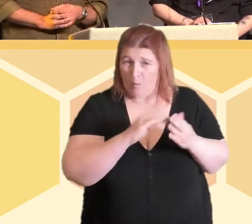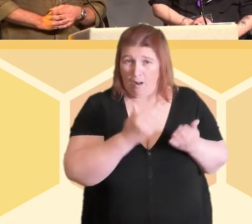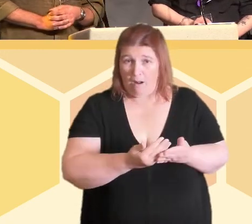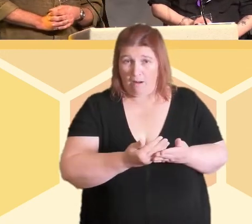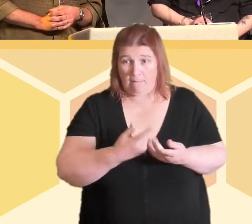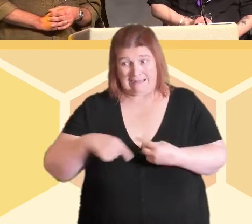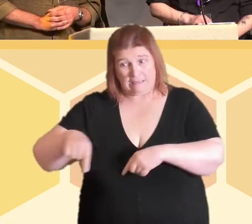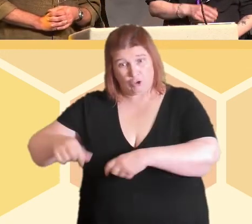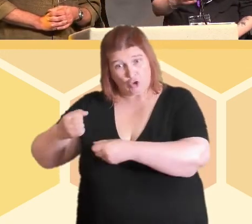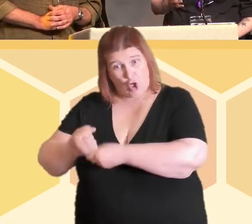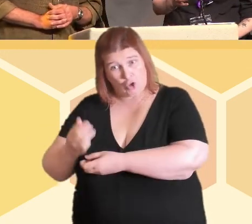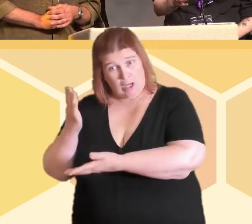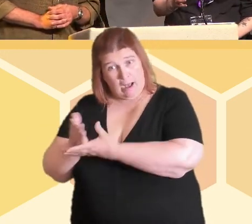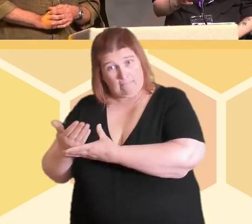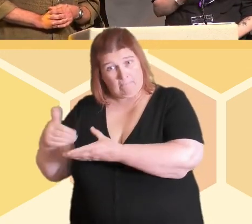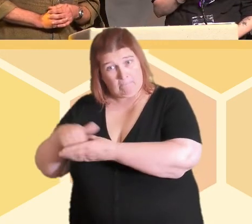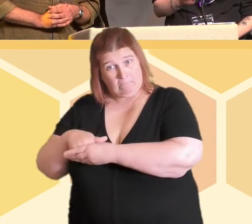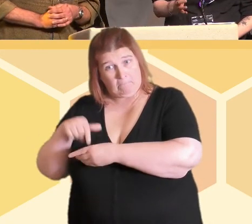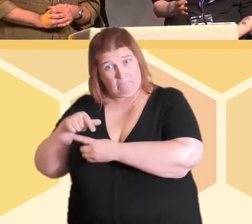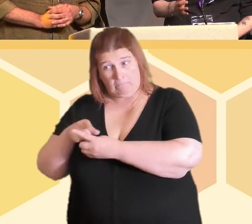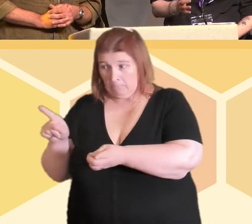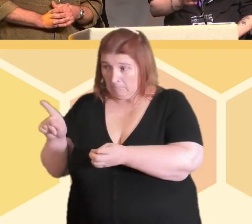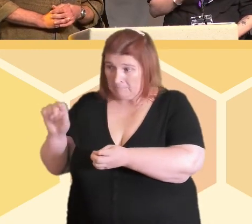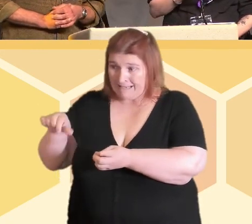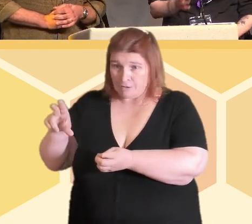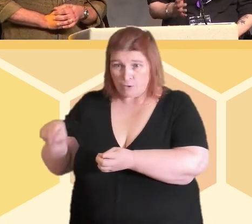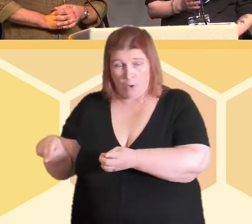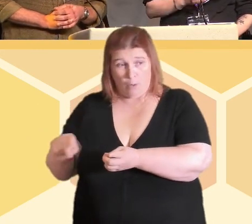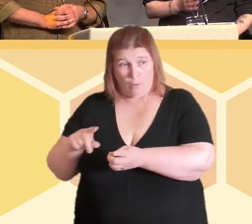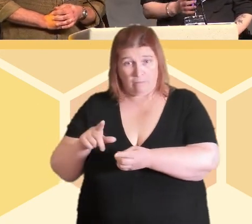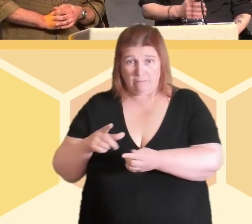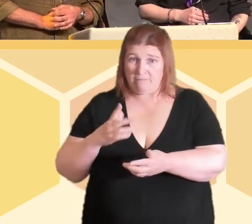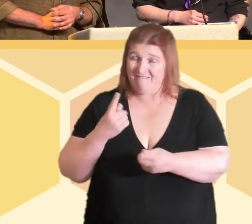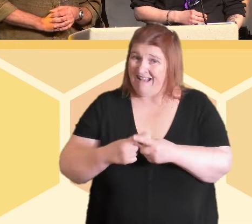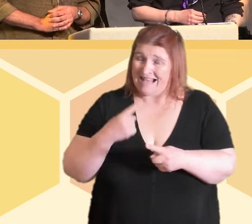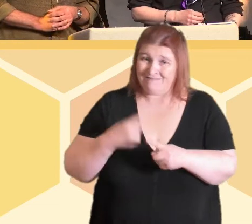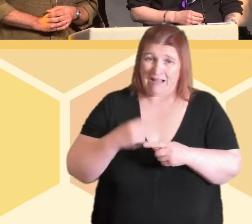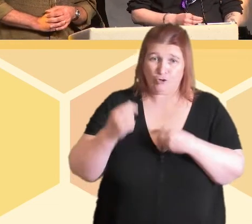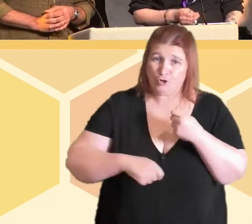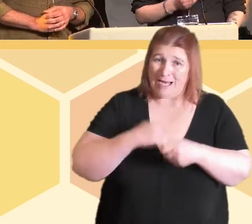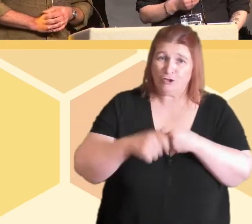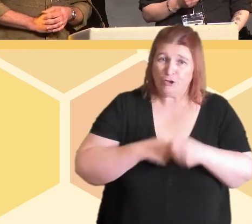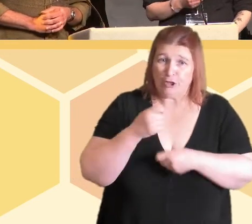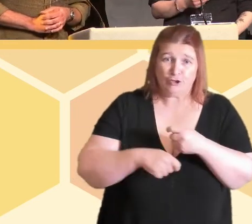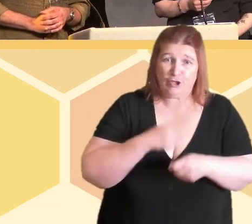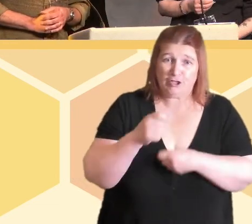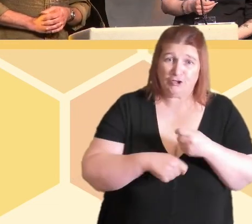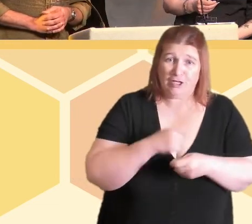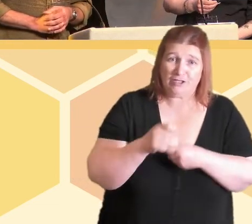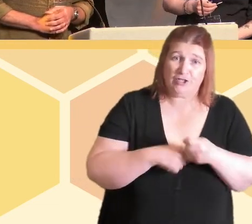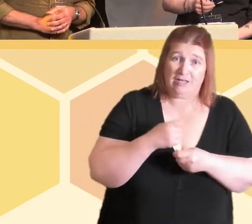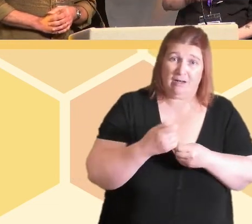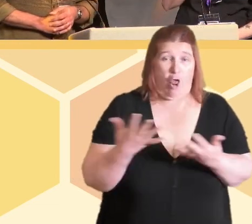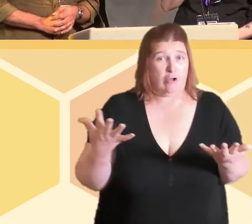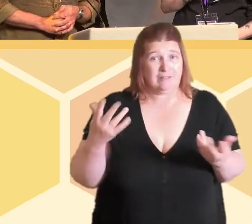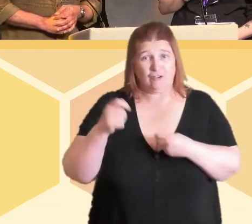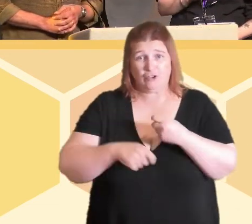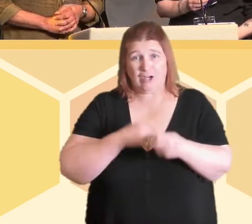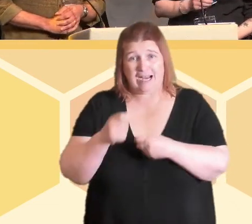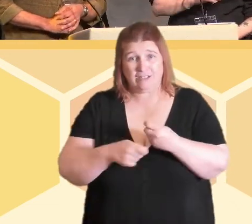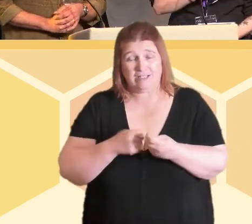churches? Everything is changing at a fast and rapid rate. And in the midst of this change, we